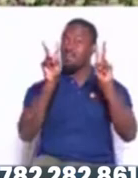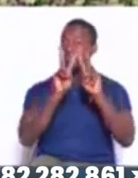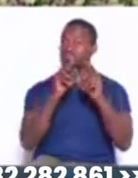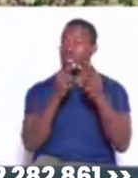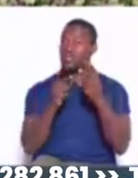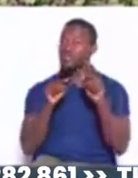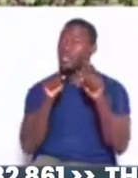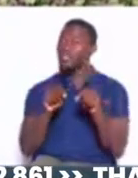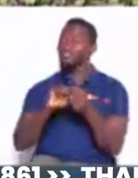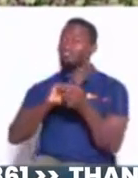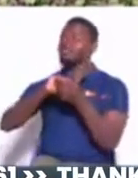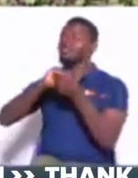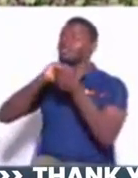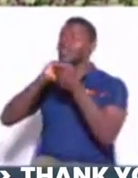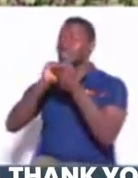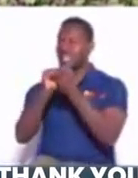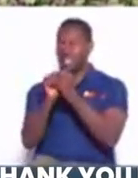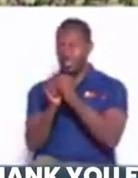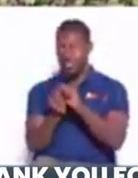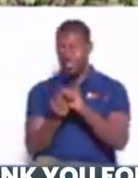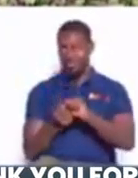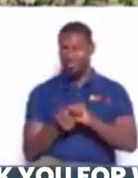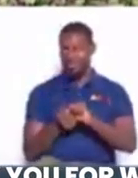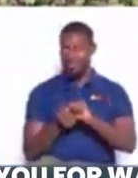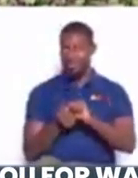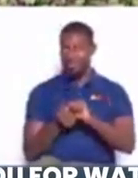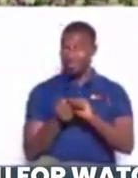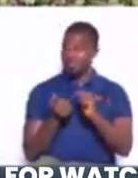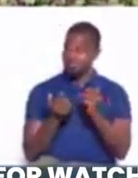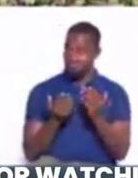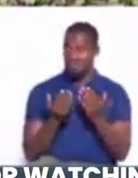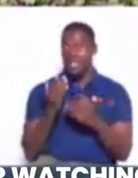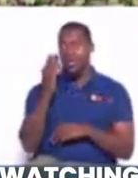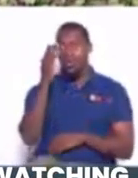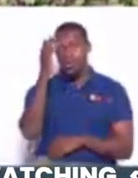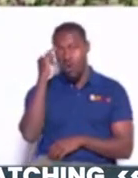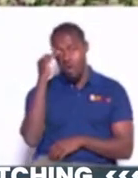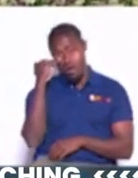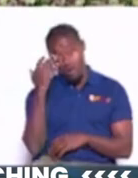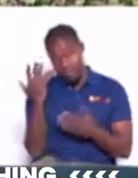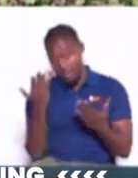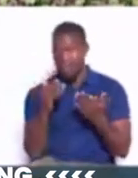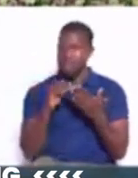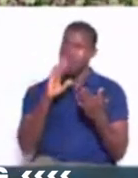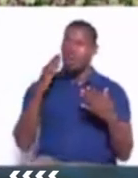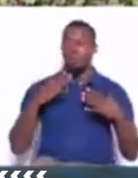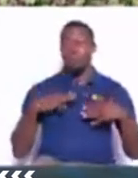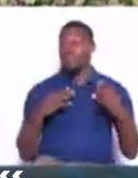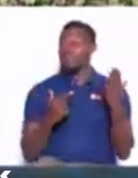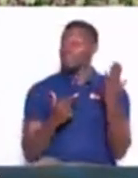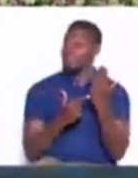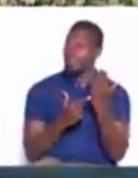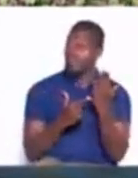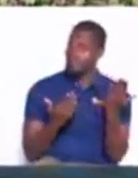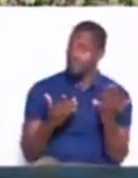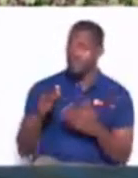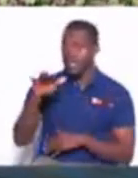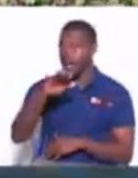compromised. Through the materialism of many of our cities, Africa is growing in its